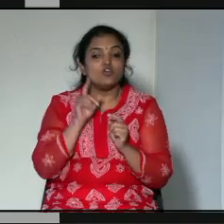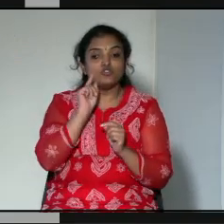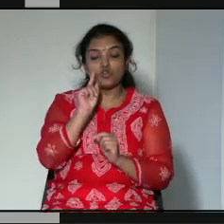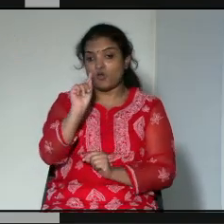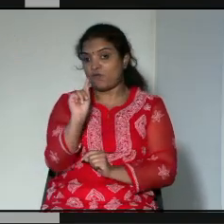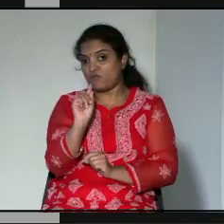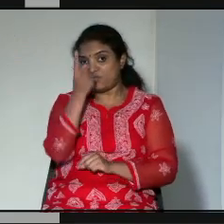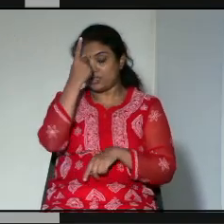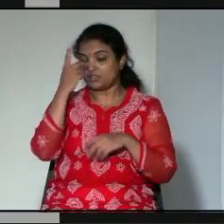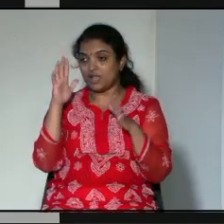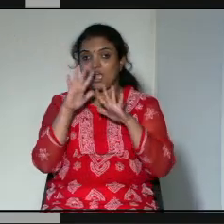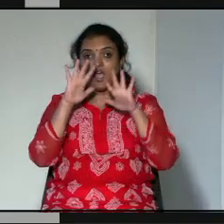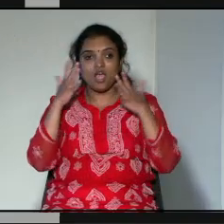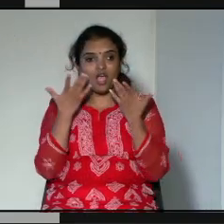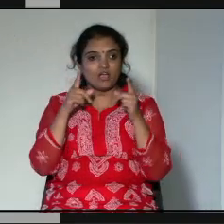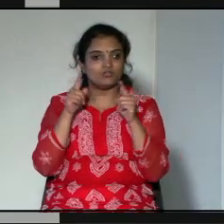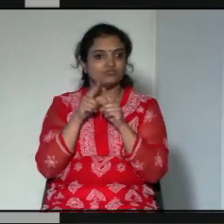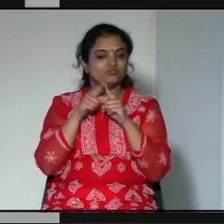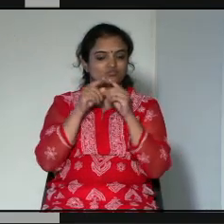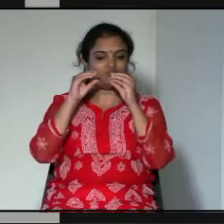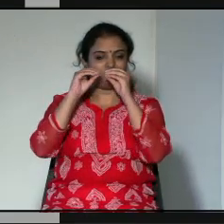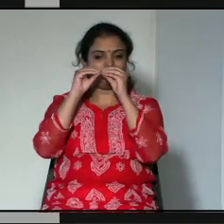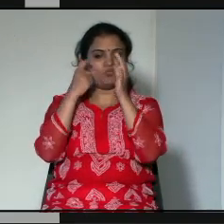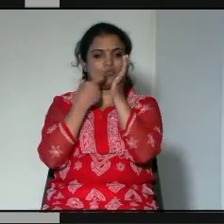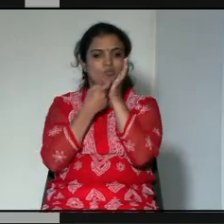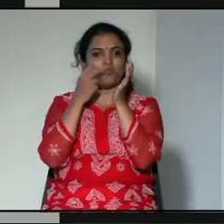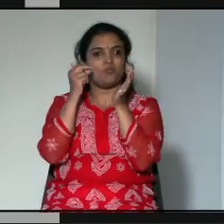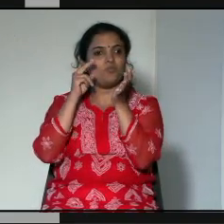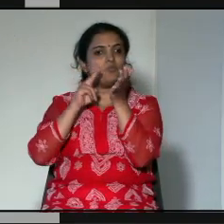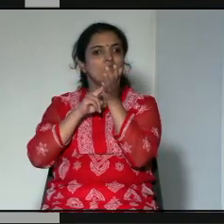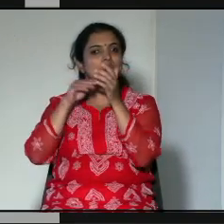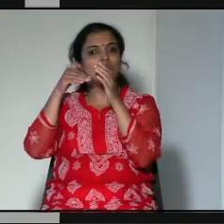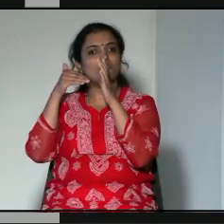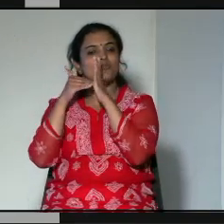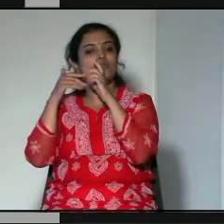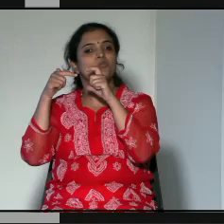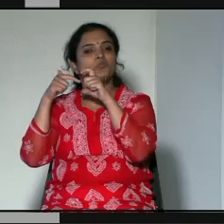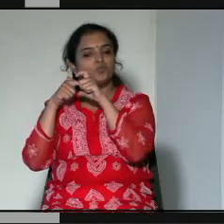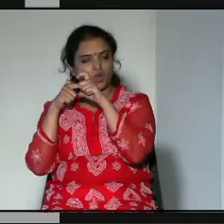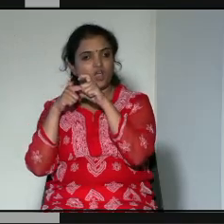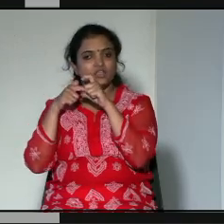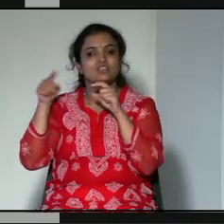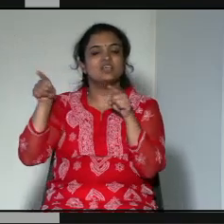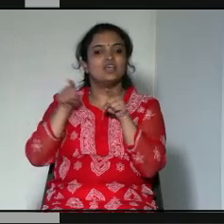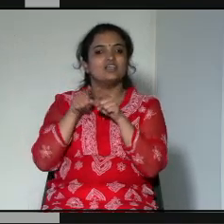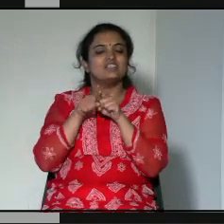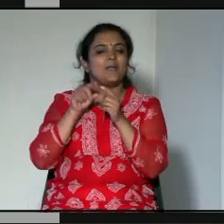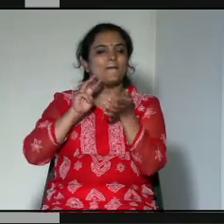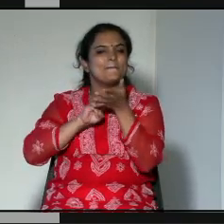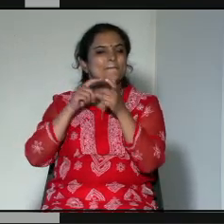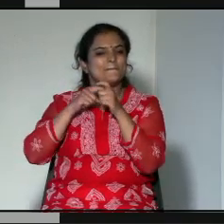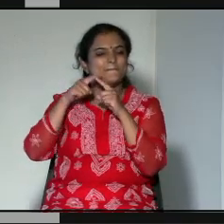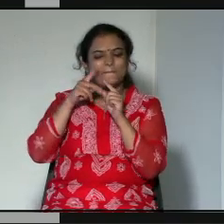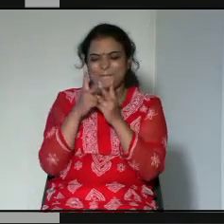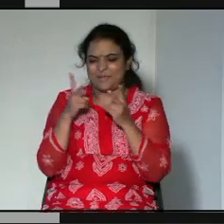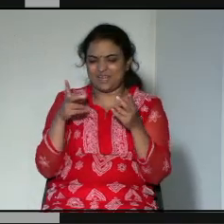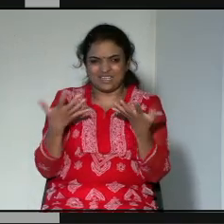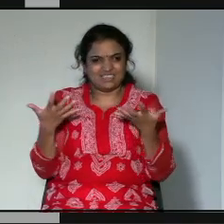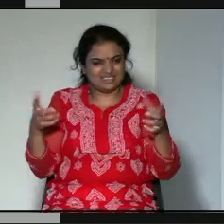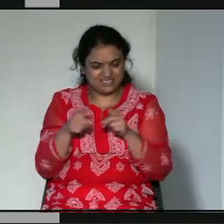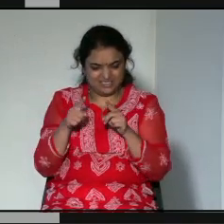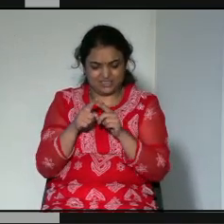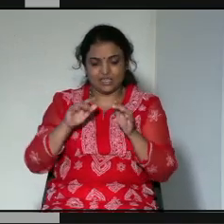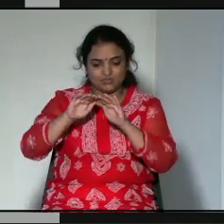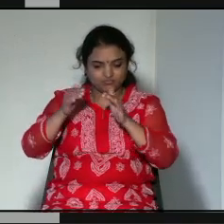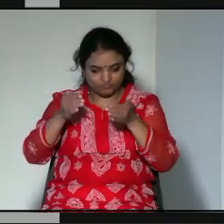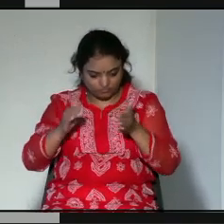lost wax method bronze cast of a French Shilvanti. Shilvanti who later becomes Shilvanti Prakt. Now,